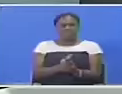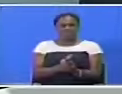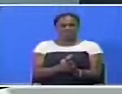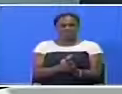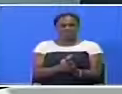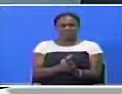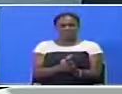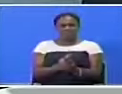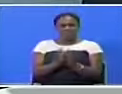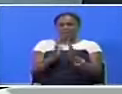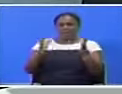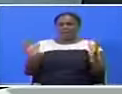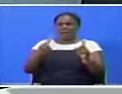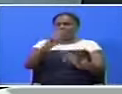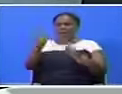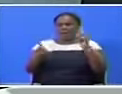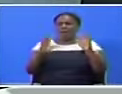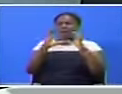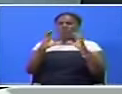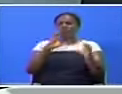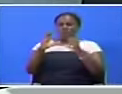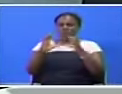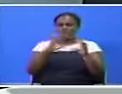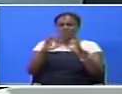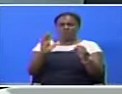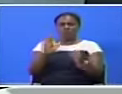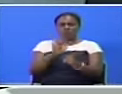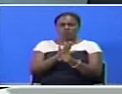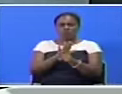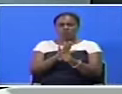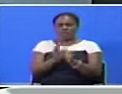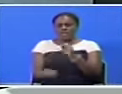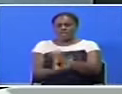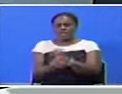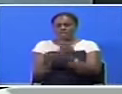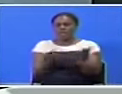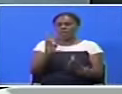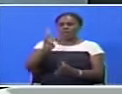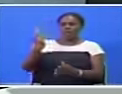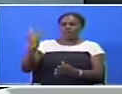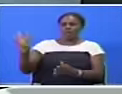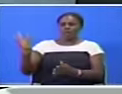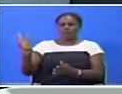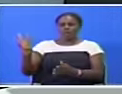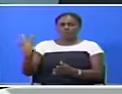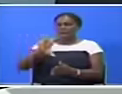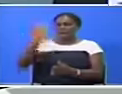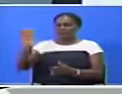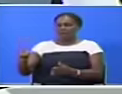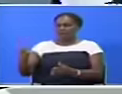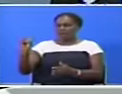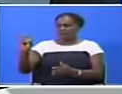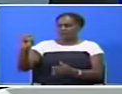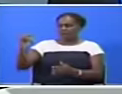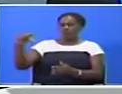a wide-ranging interview conversation he had. The rest of the details are on africacheck.org. We thank you, Shundu, for always joining us. Alphonse